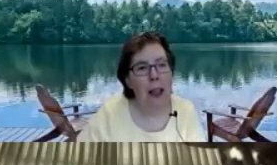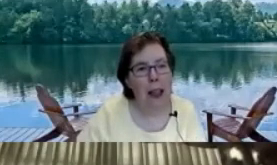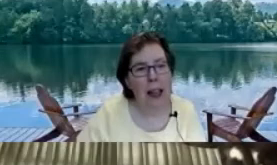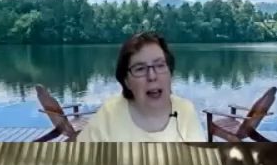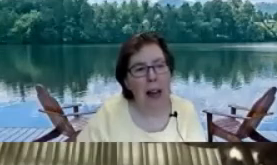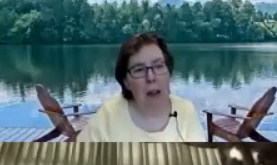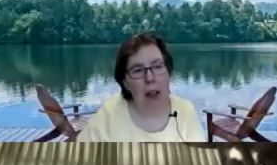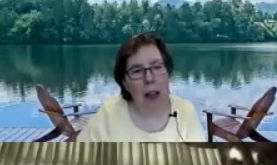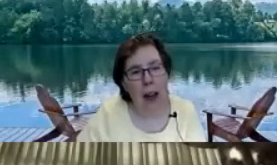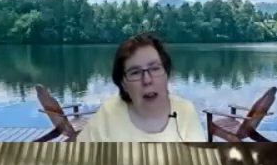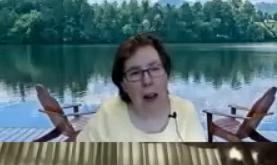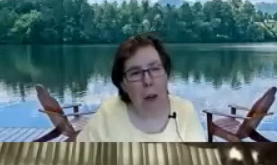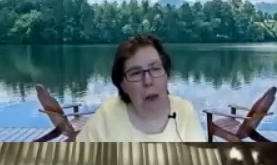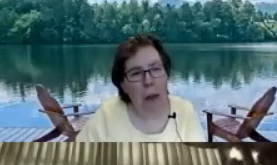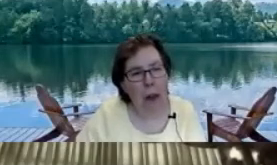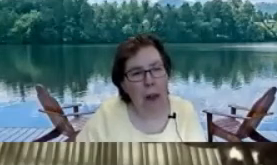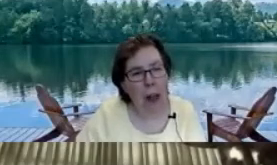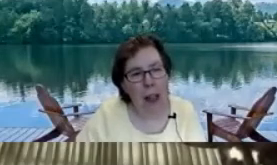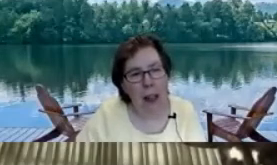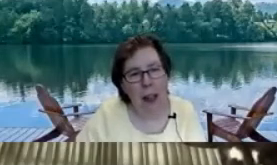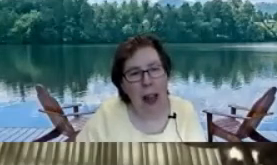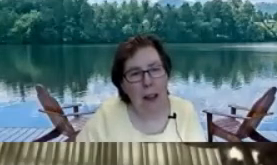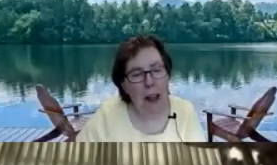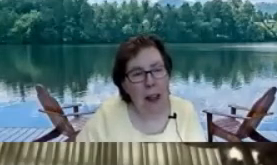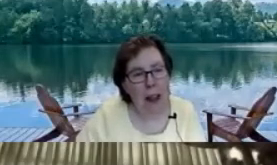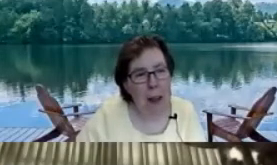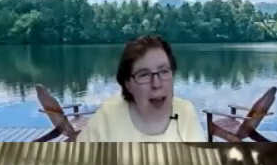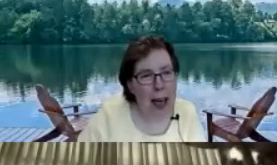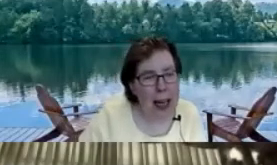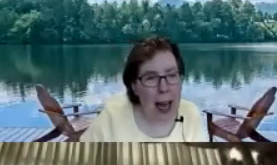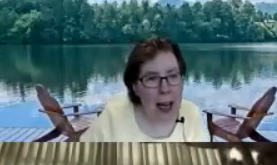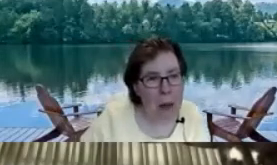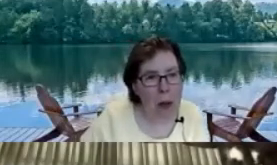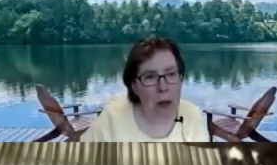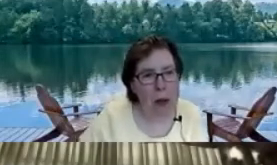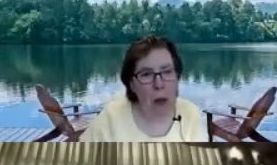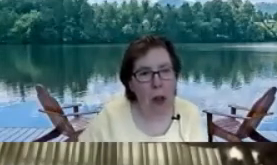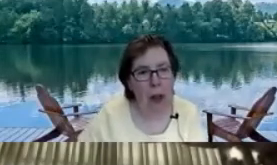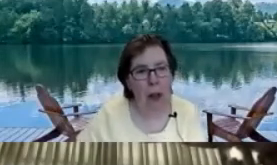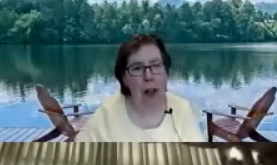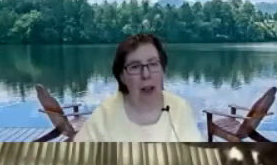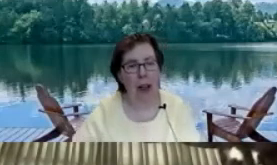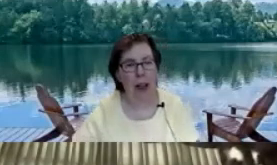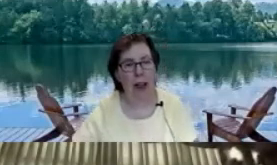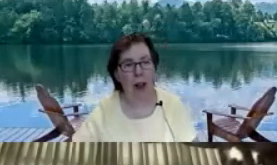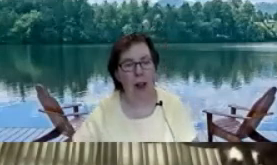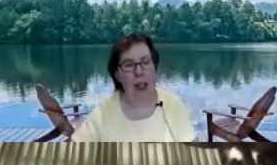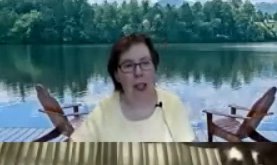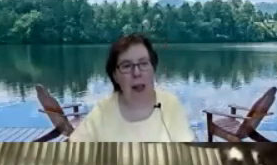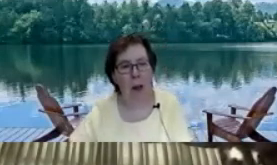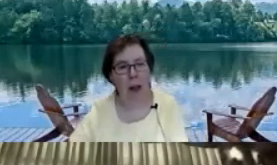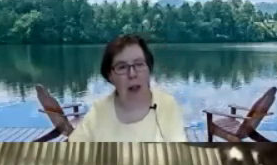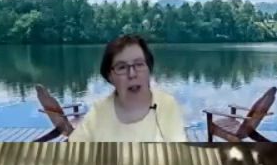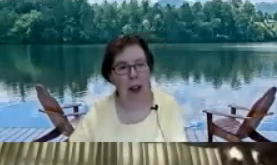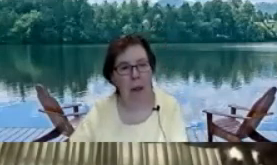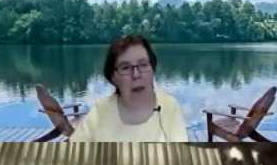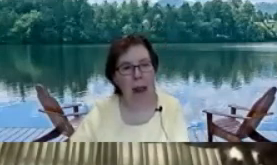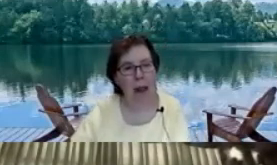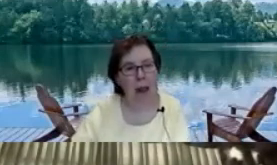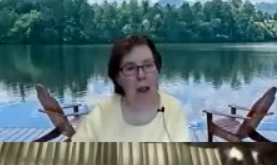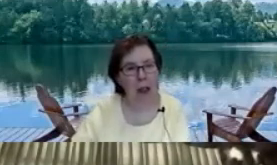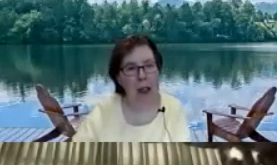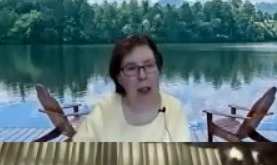the top, one higher, a little higher, go up. Yeah, are those animals there or birds on the left? Like, yes, a little higher